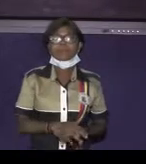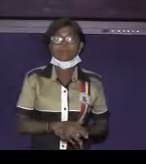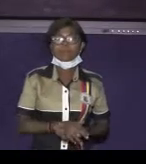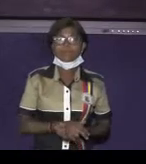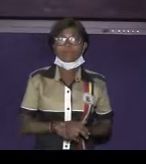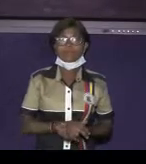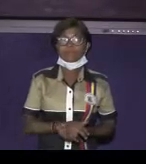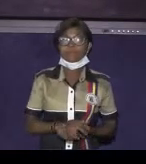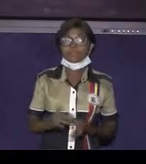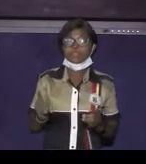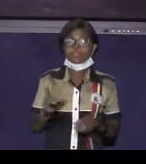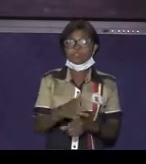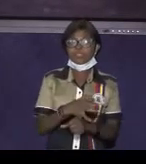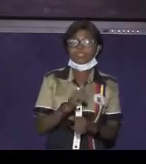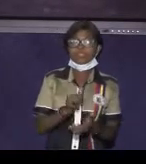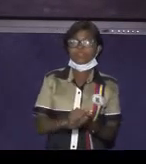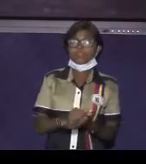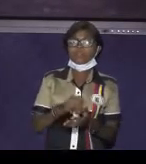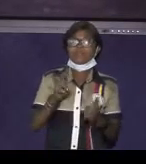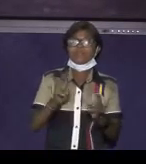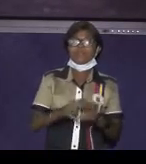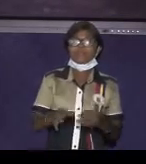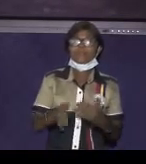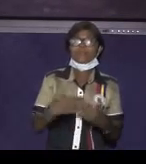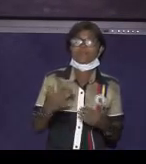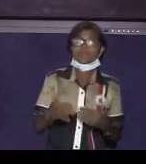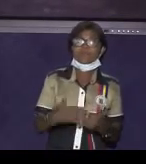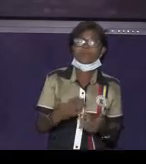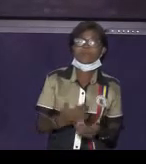pen. Did you get that? Very simple.